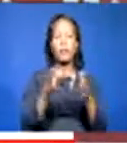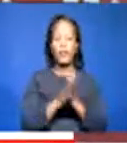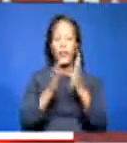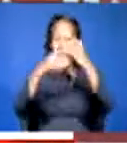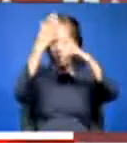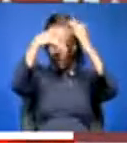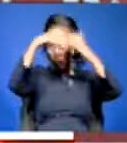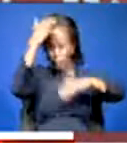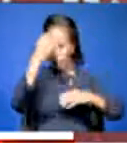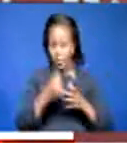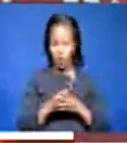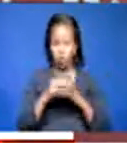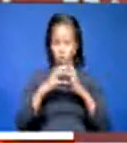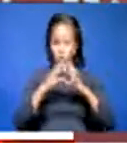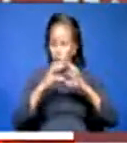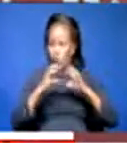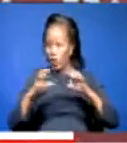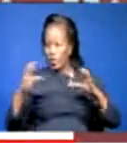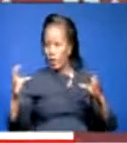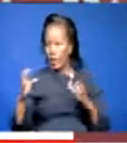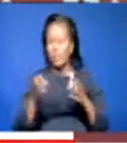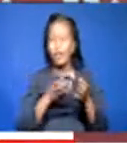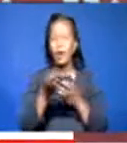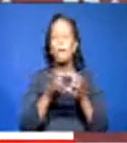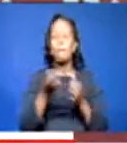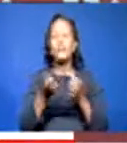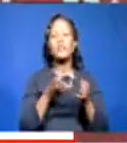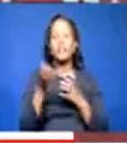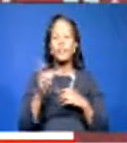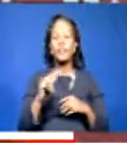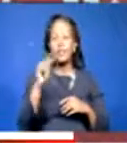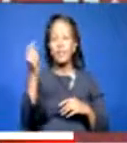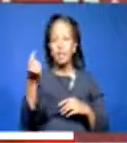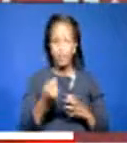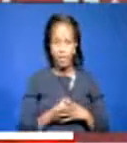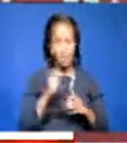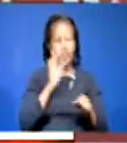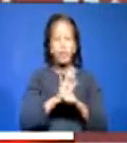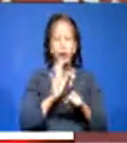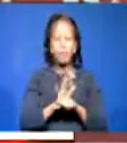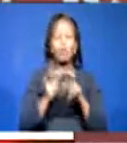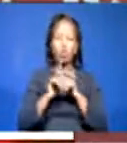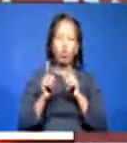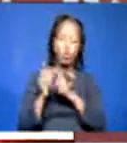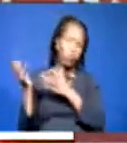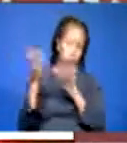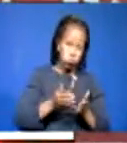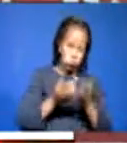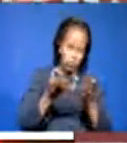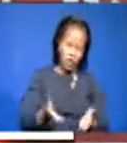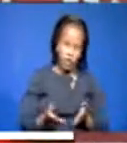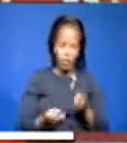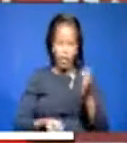to expand their business in Kenya, made it here, create jobs,